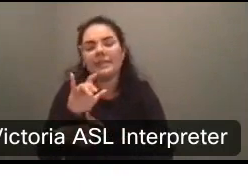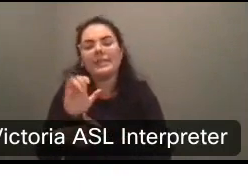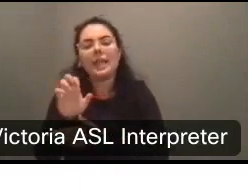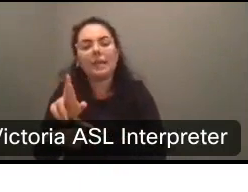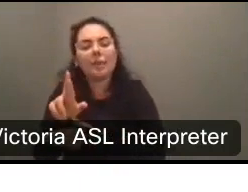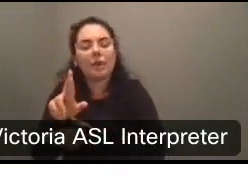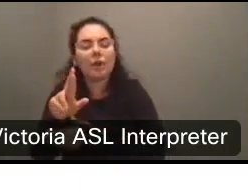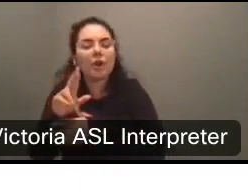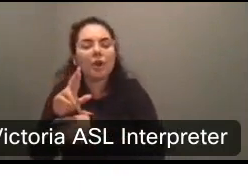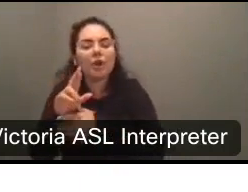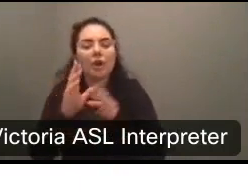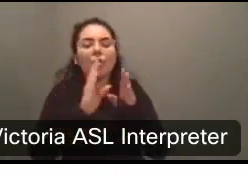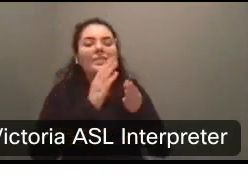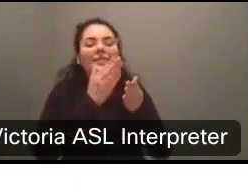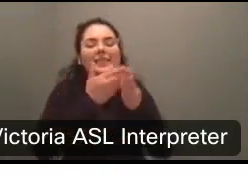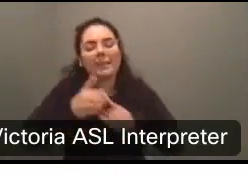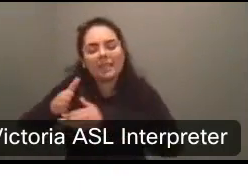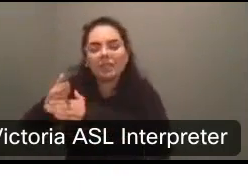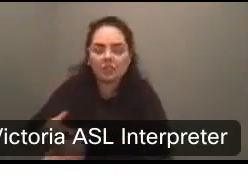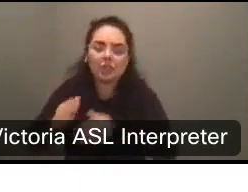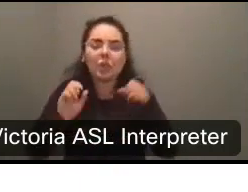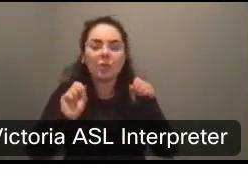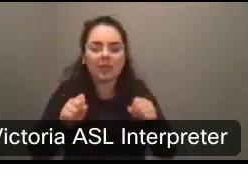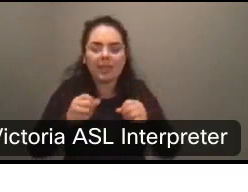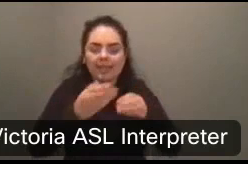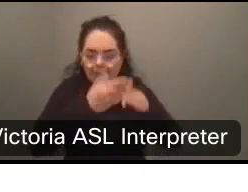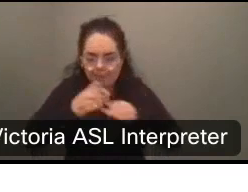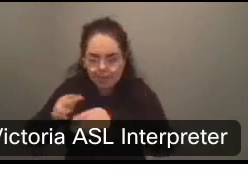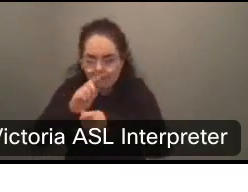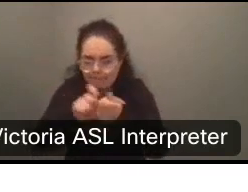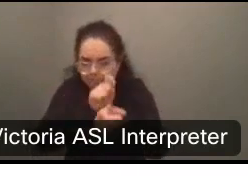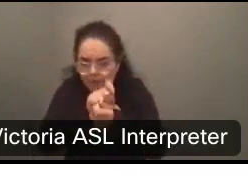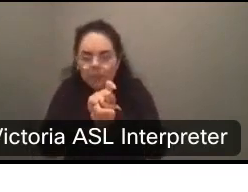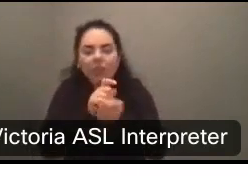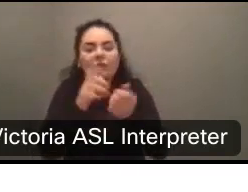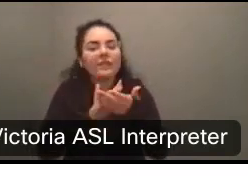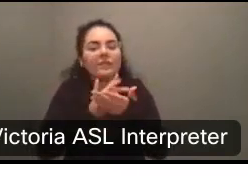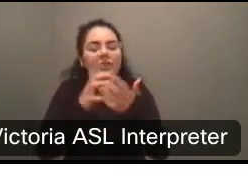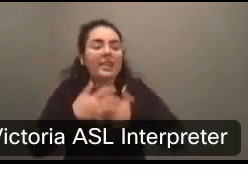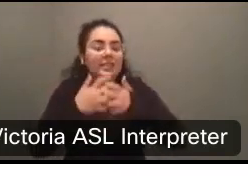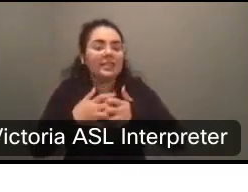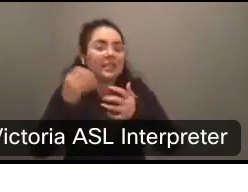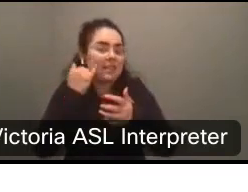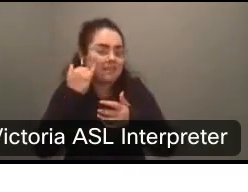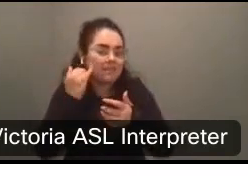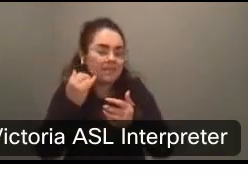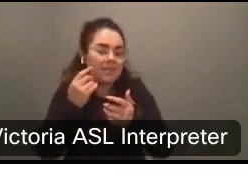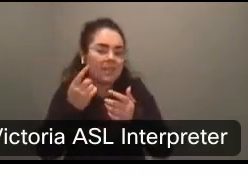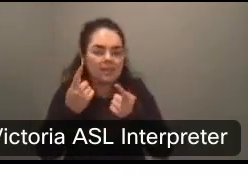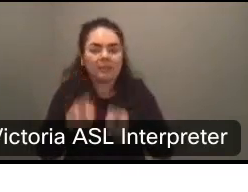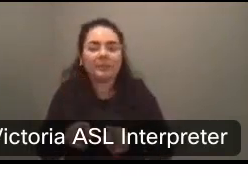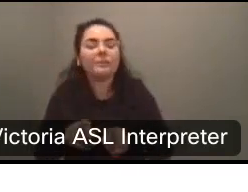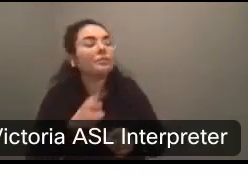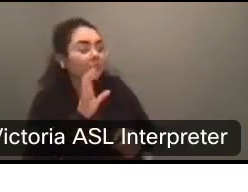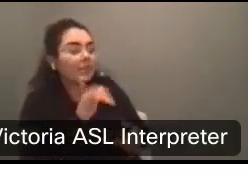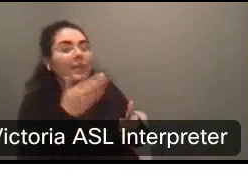can segment off particular devices if they are affected. I hope that helps. Yeah, that helps. I